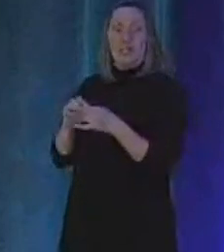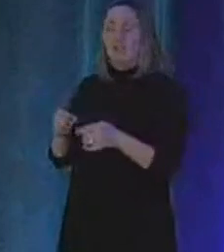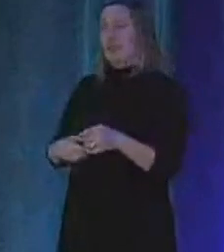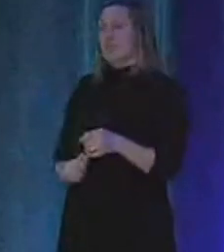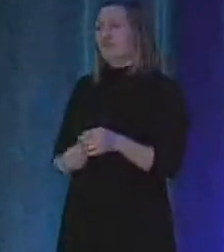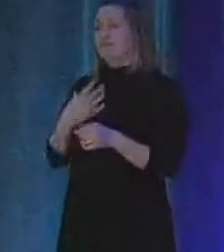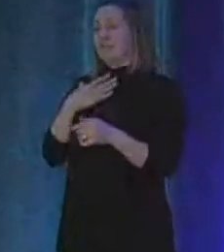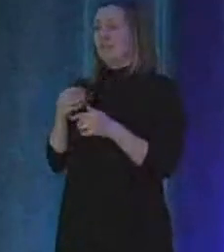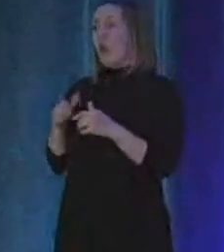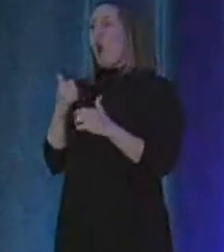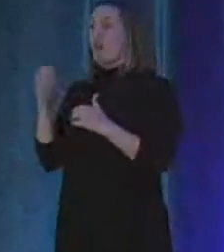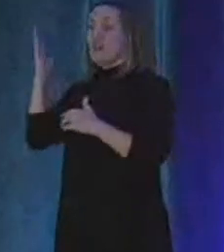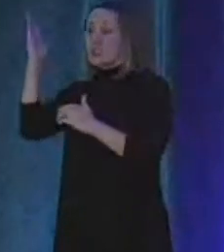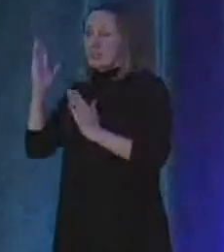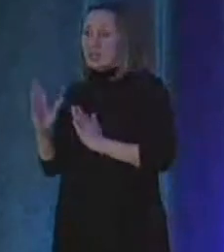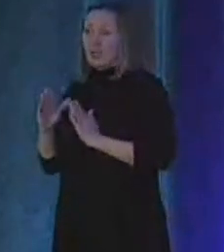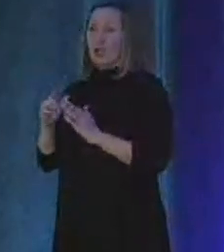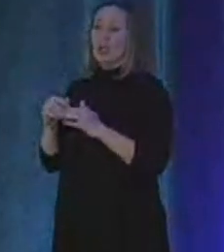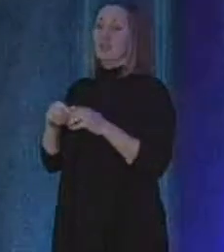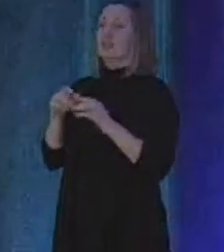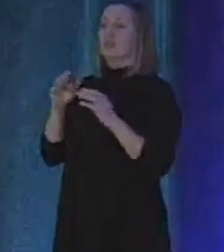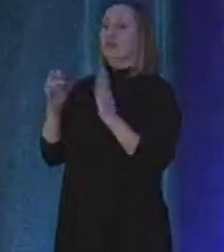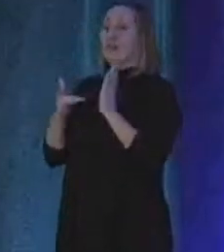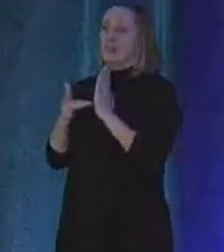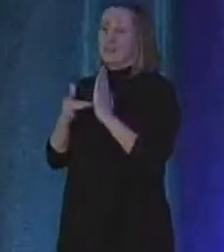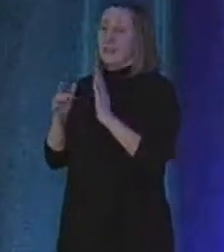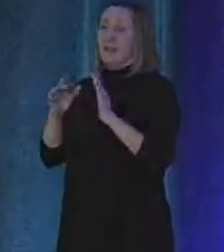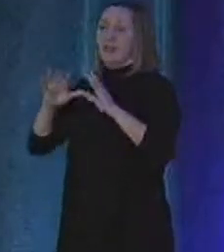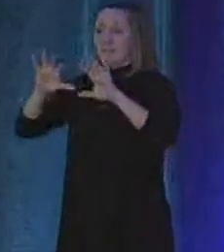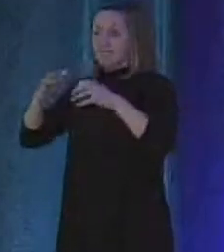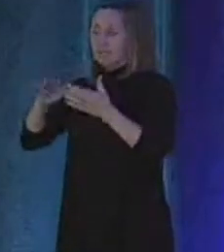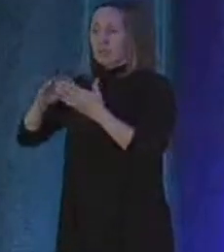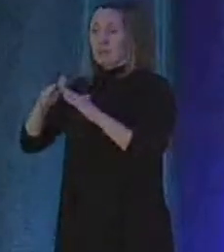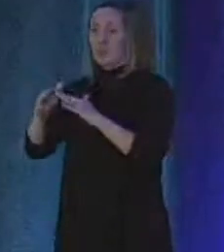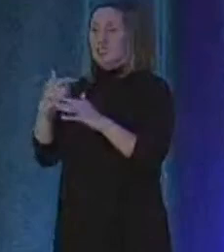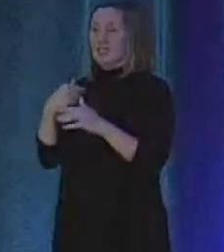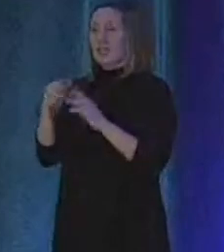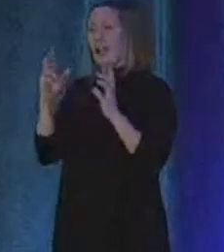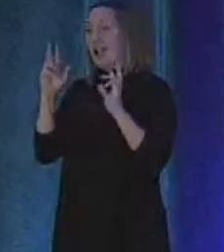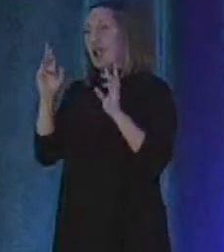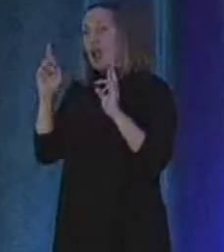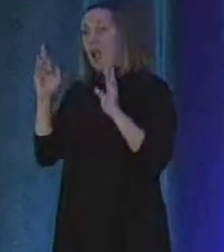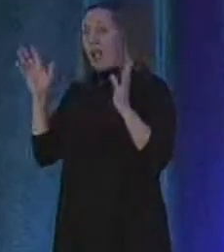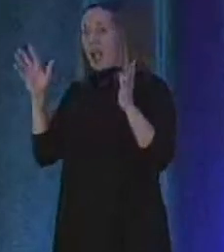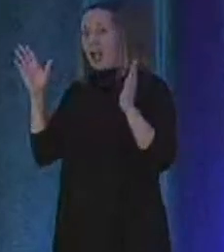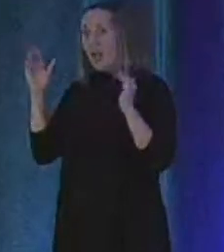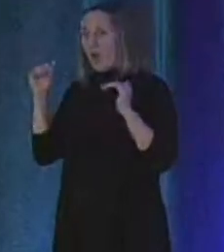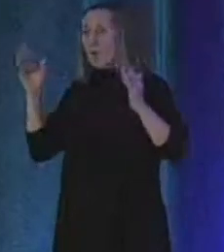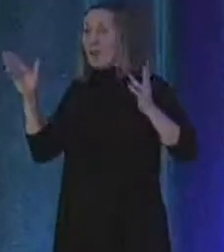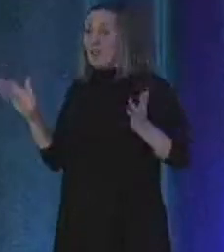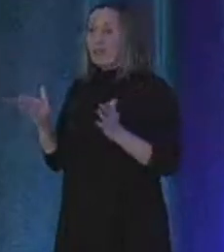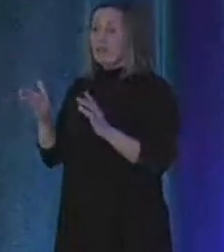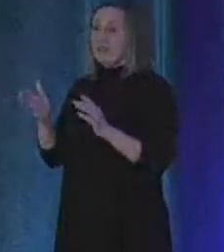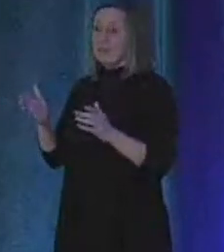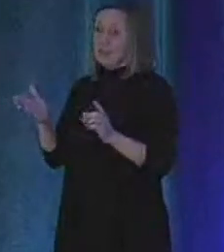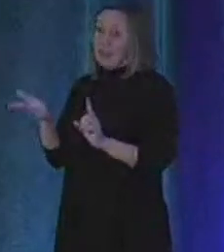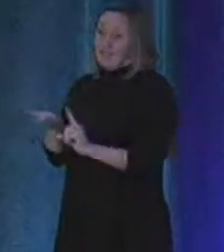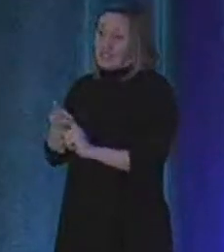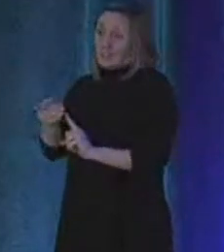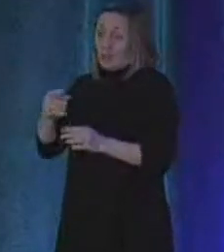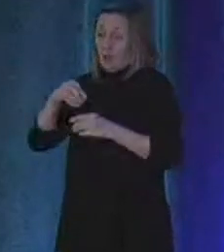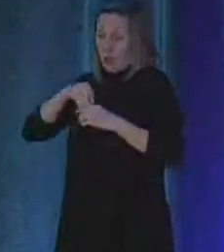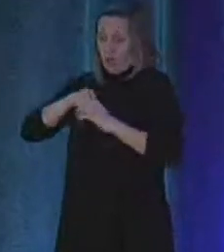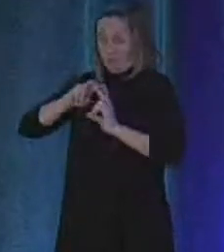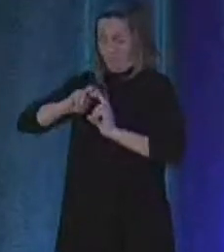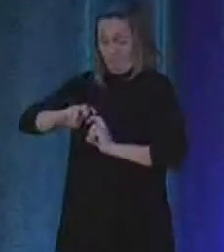fellow speakers and the greater tech community that I get to be a part of today. I hope I've persuaded you to at least look within yourself a little bit